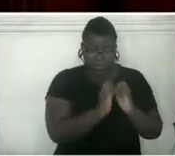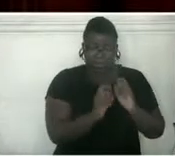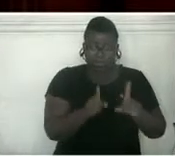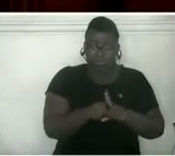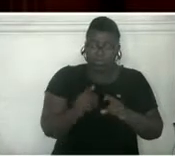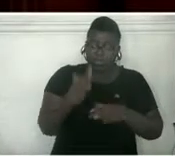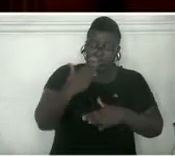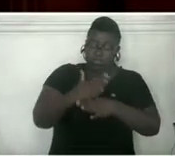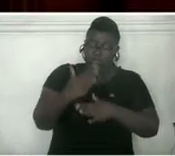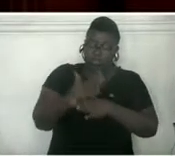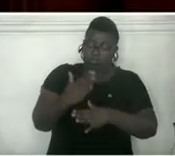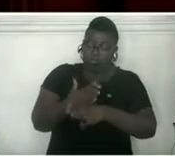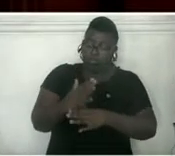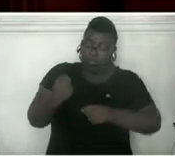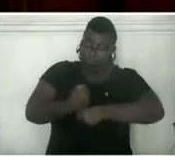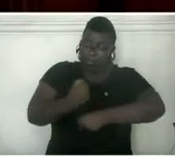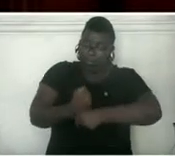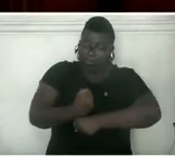creation.